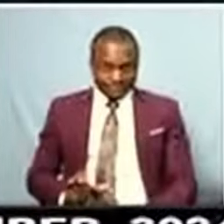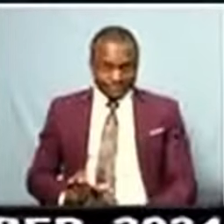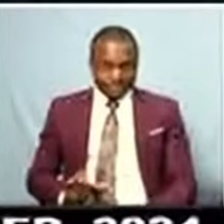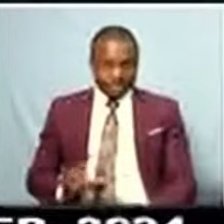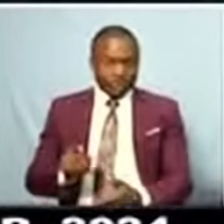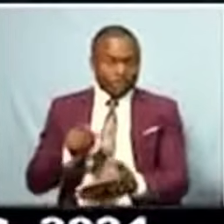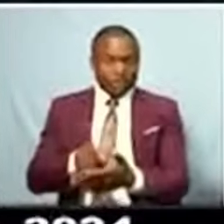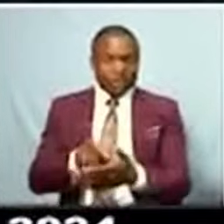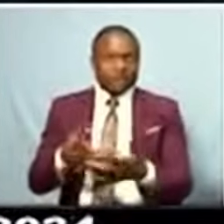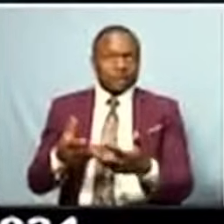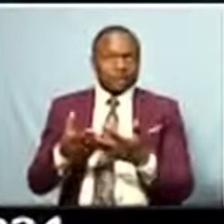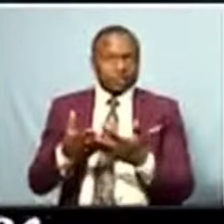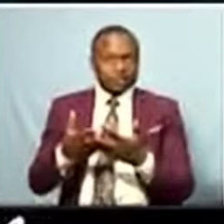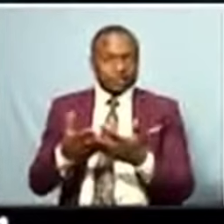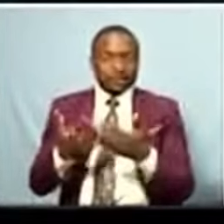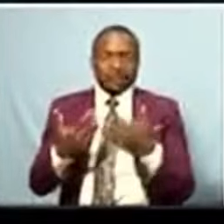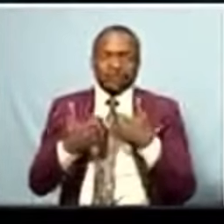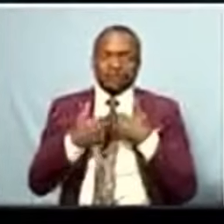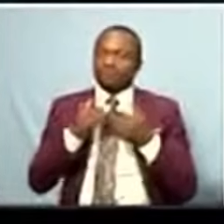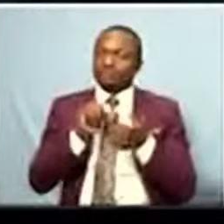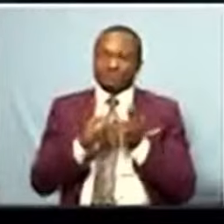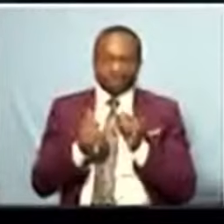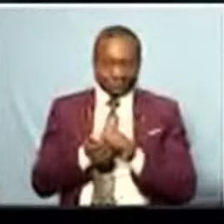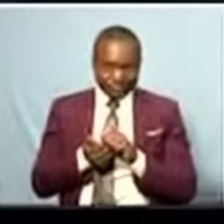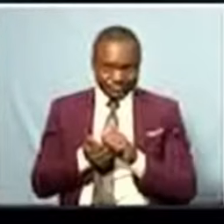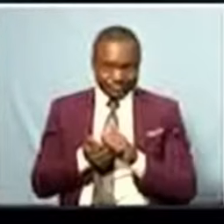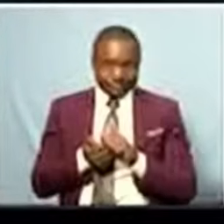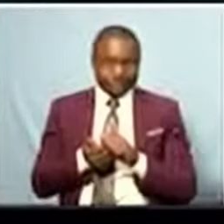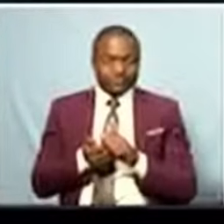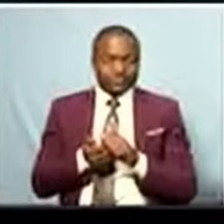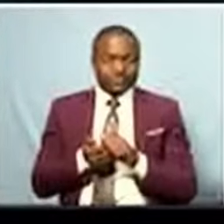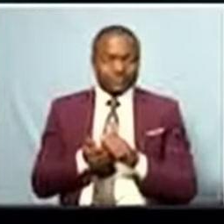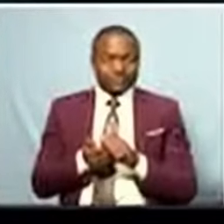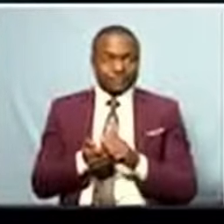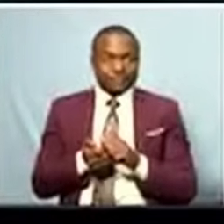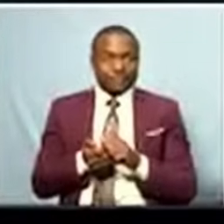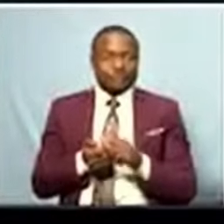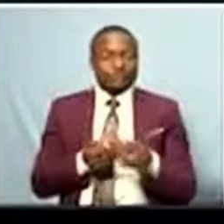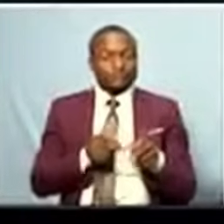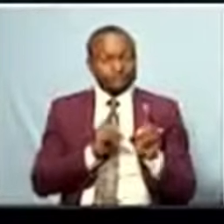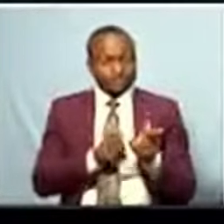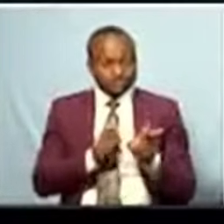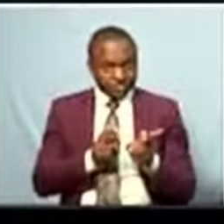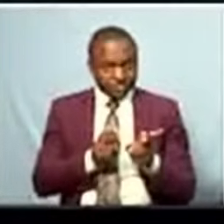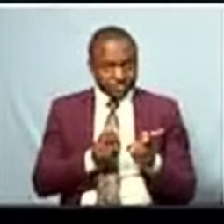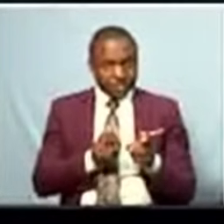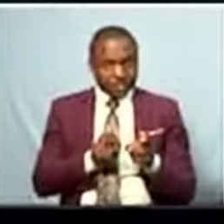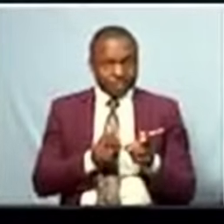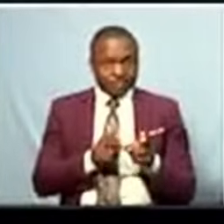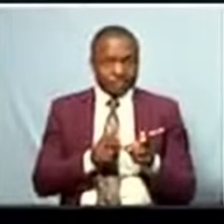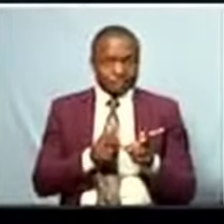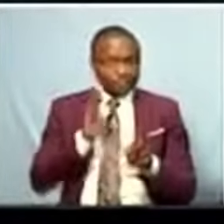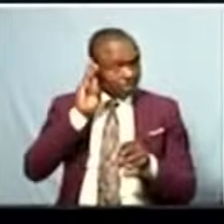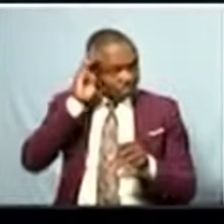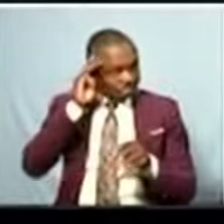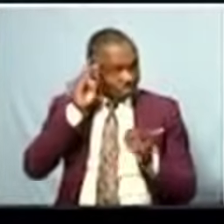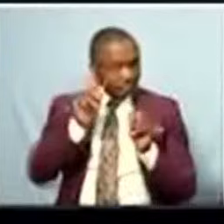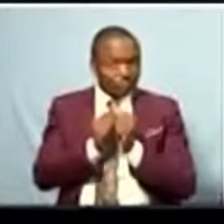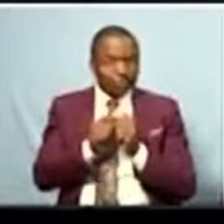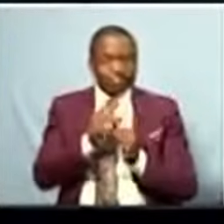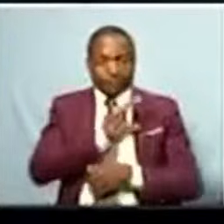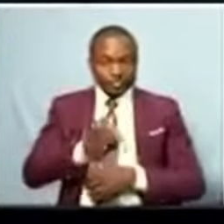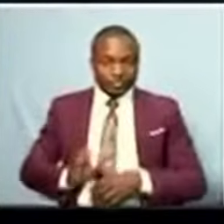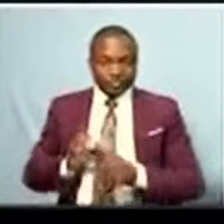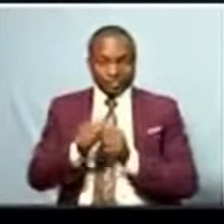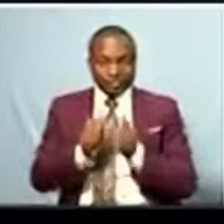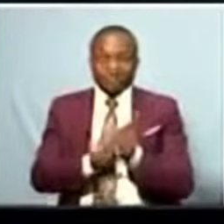machine developing errors, the correspondence that went back and forth between the ministry and the supplier in relation to the